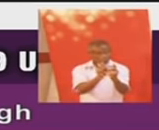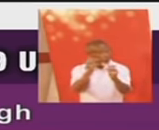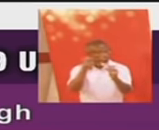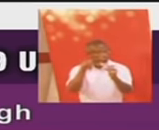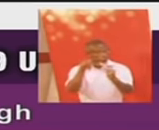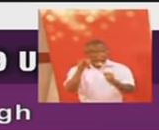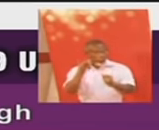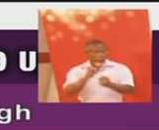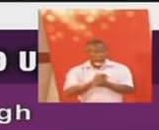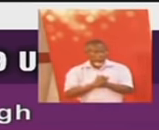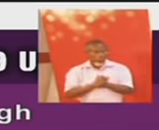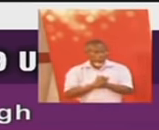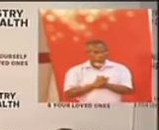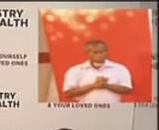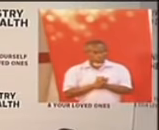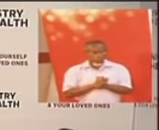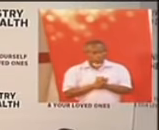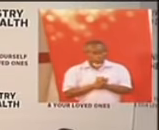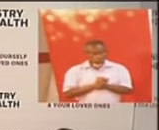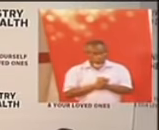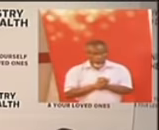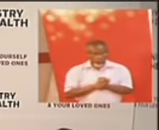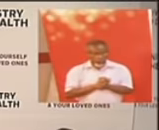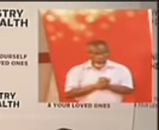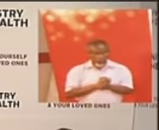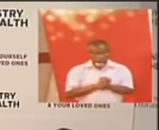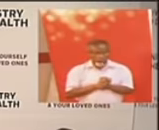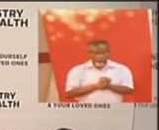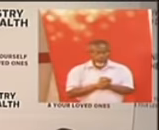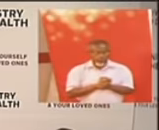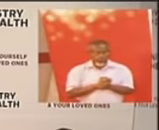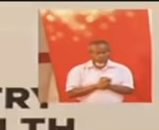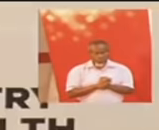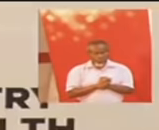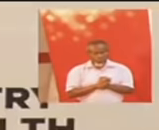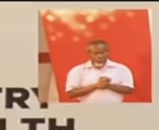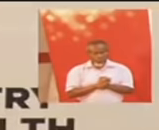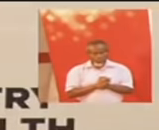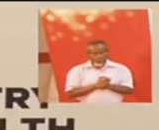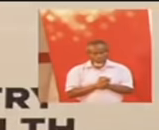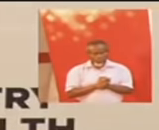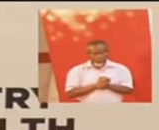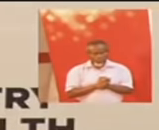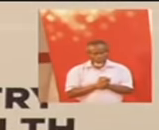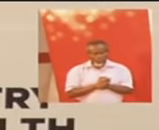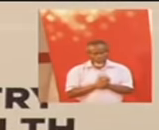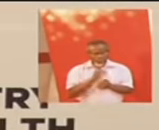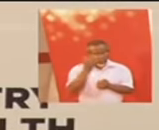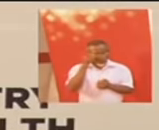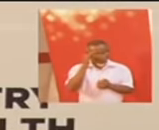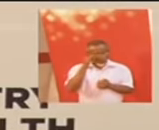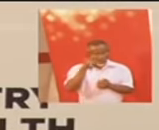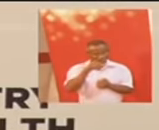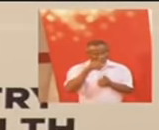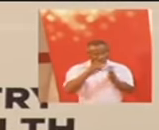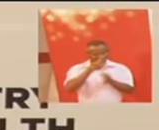few months? Thank you. So I don't know if your question relating to young